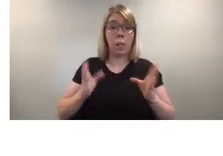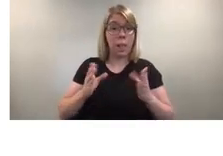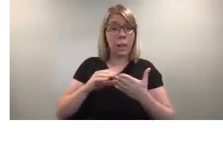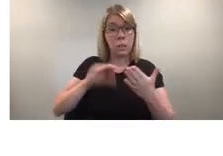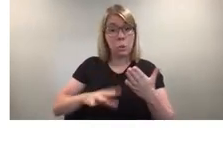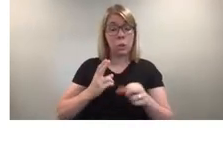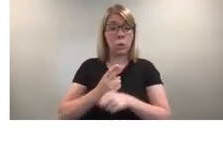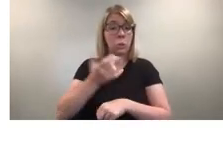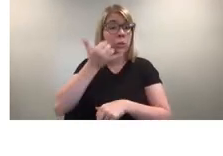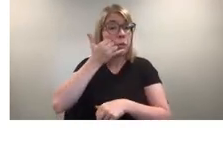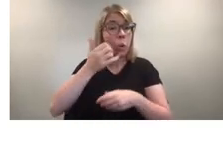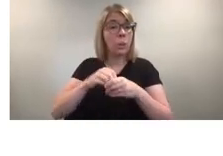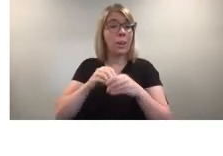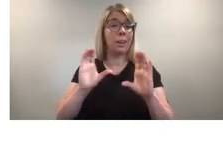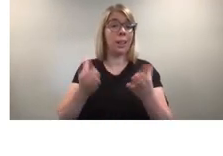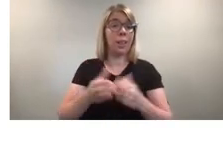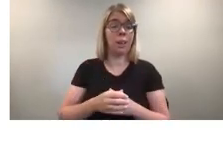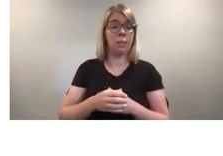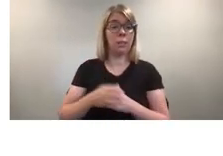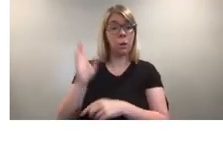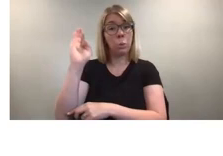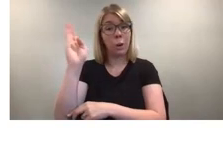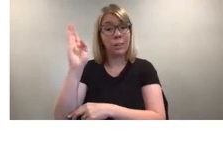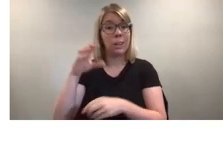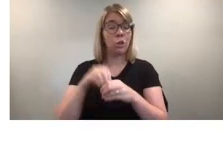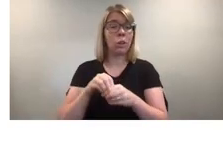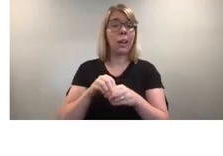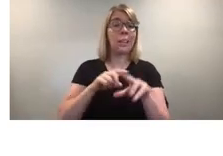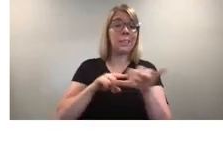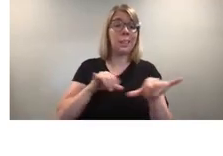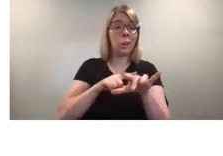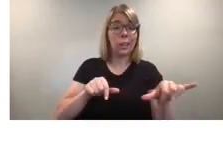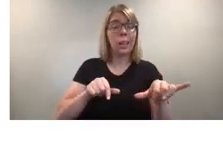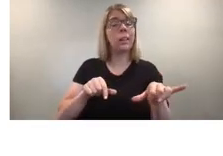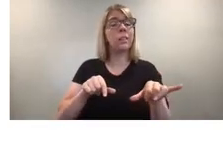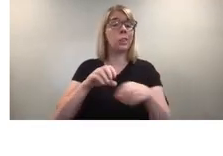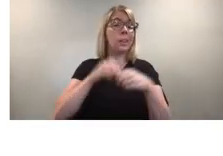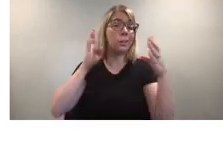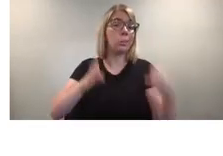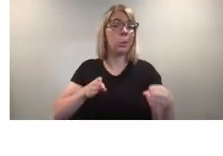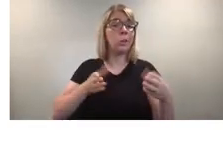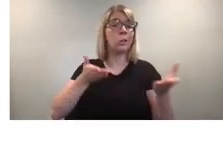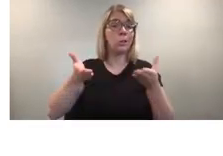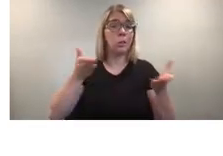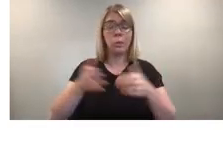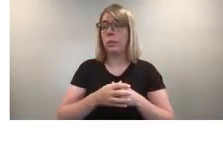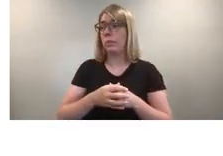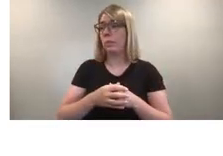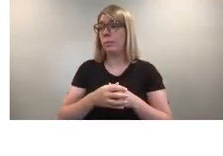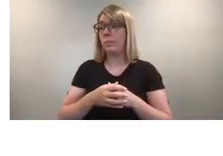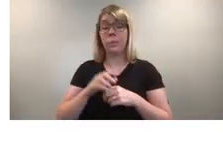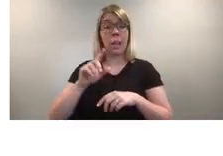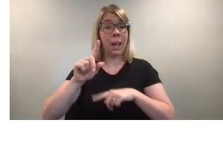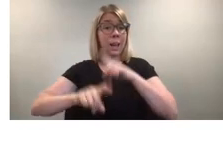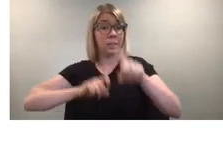do presentations in asynchronous or synchronous courses. Having students ask questions and other students or you